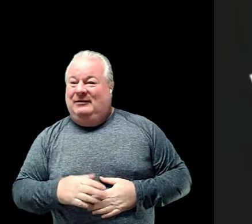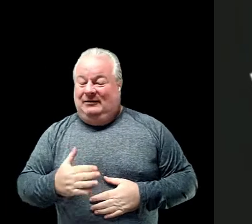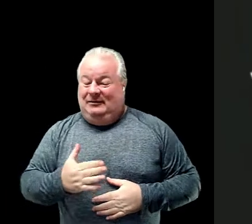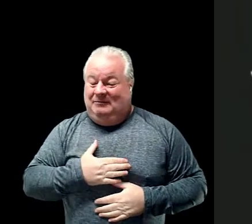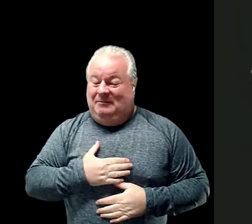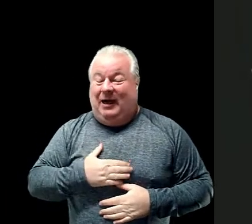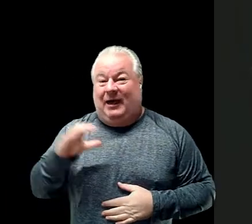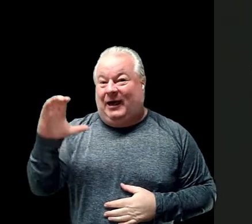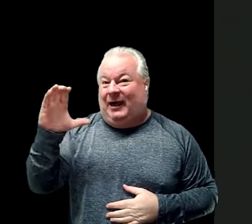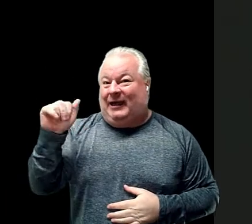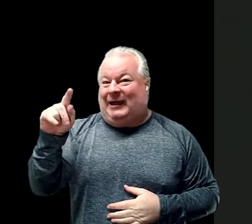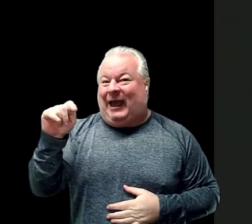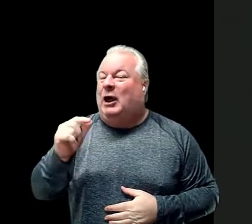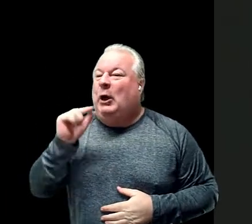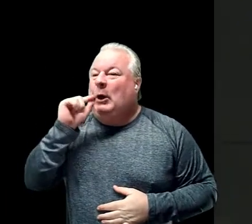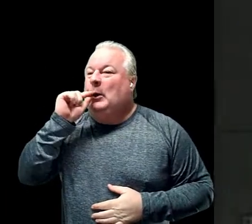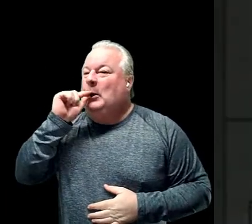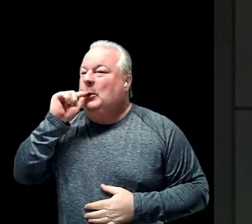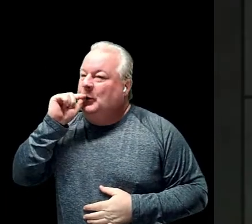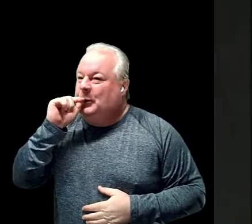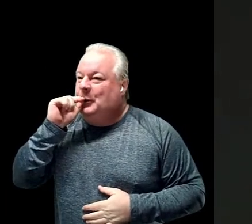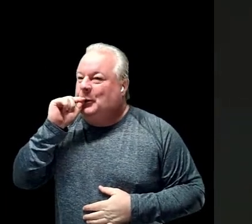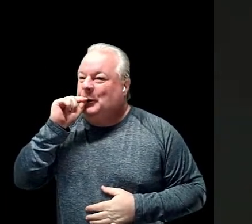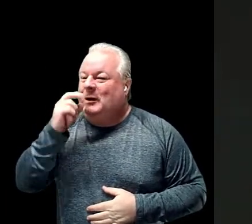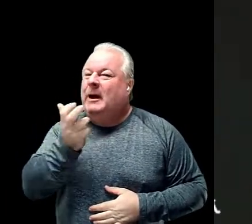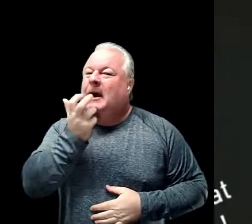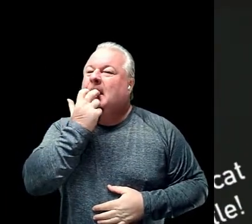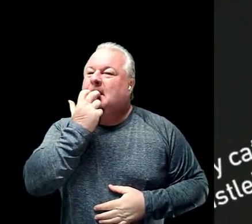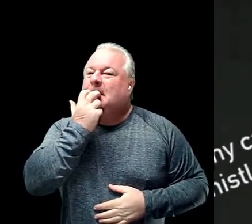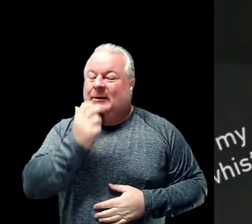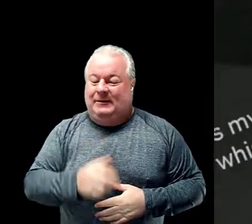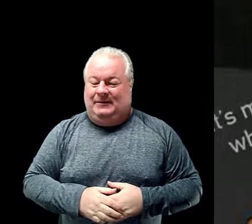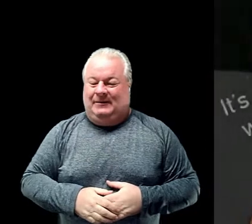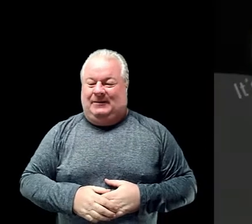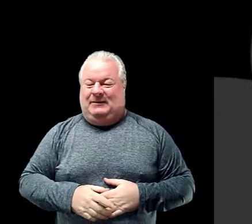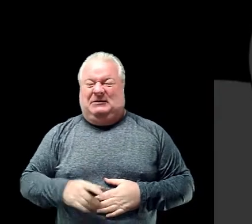It's my cat whistle. There's no such thing as a cat whistle.